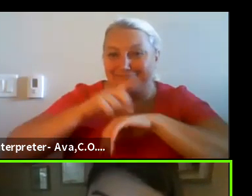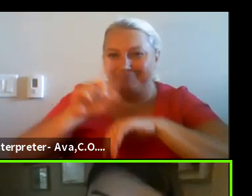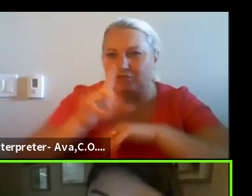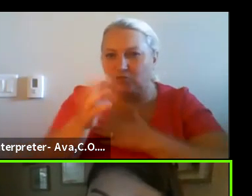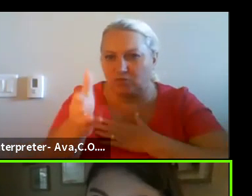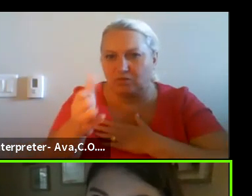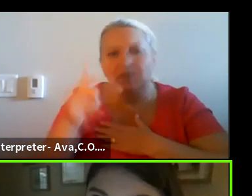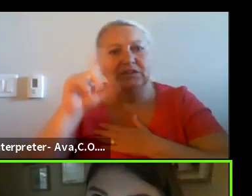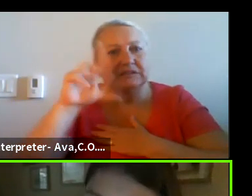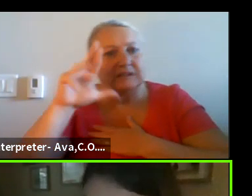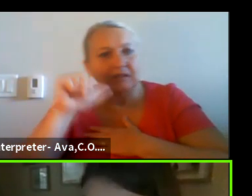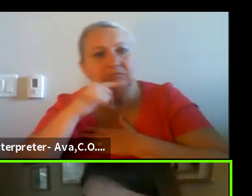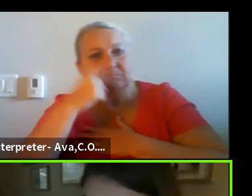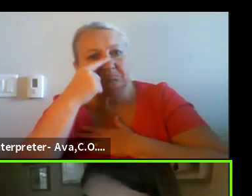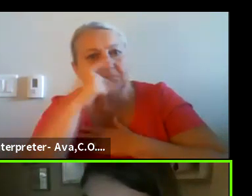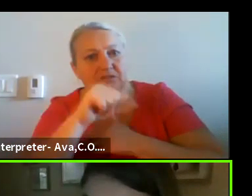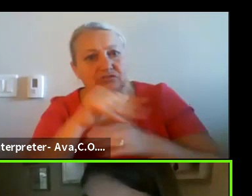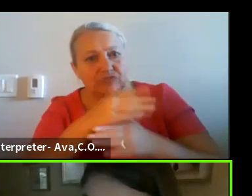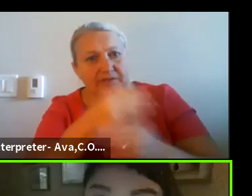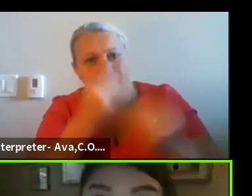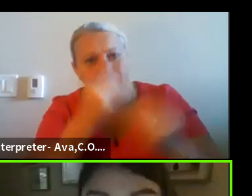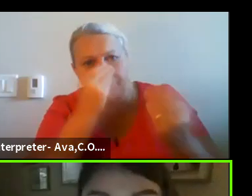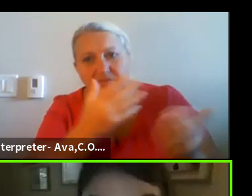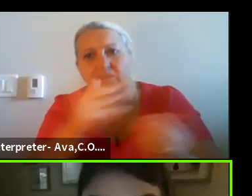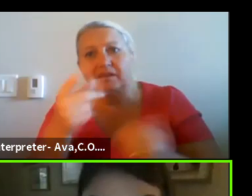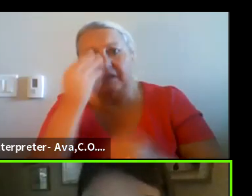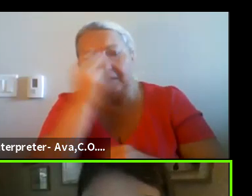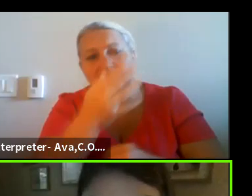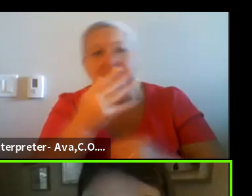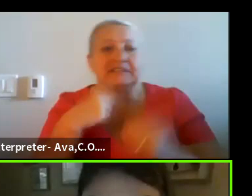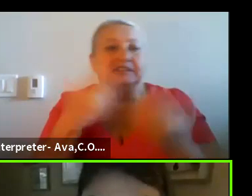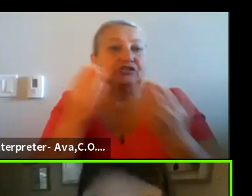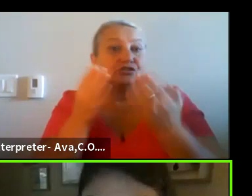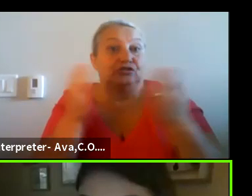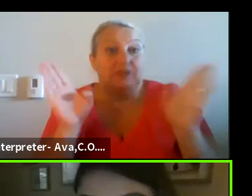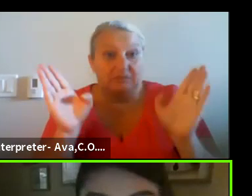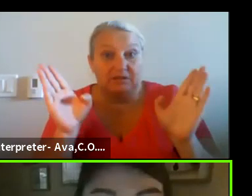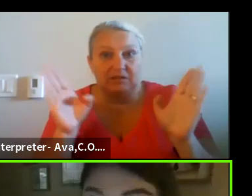Yeah, absolutely. So speaking generally,